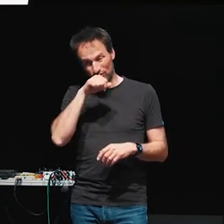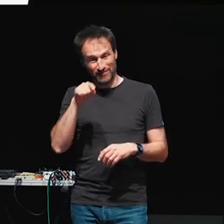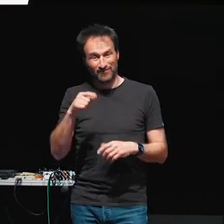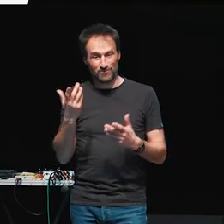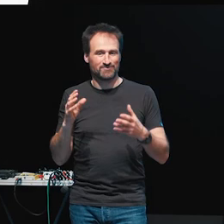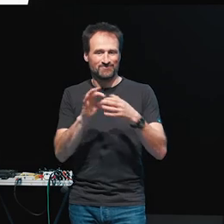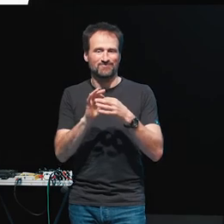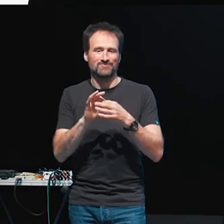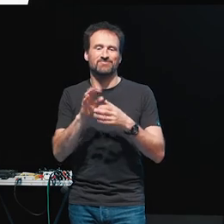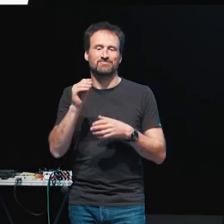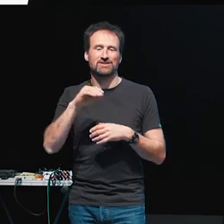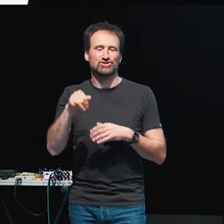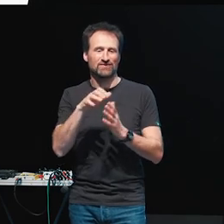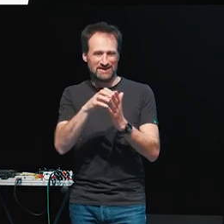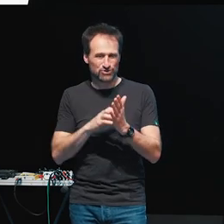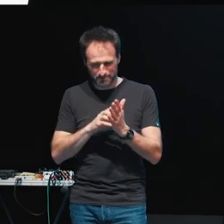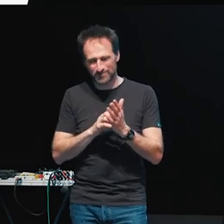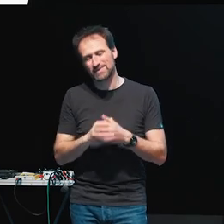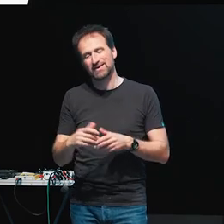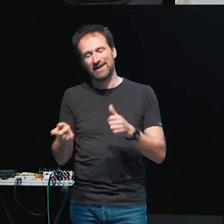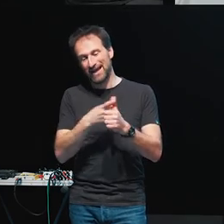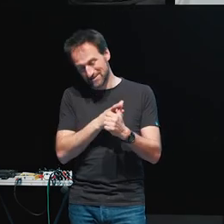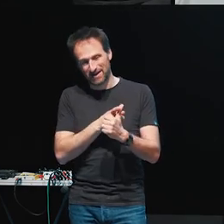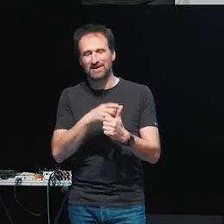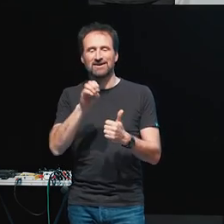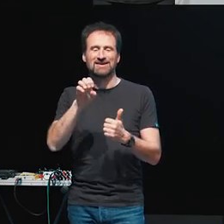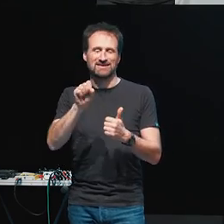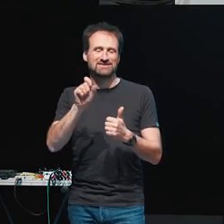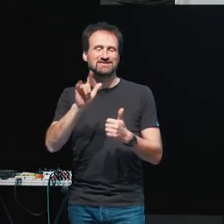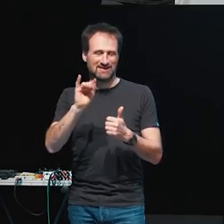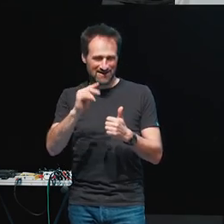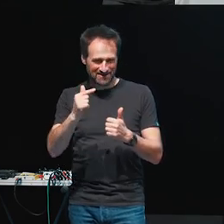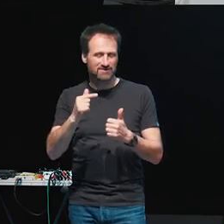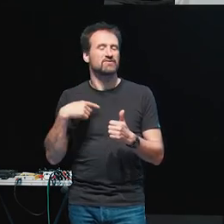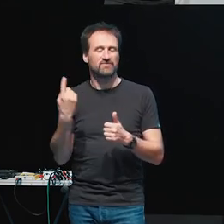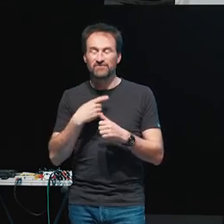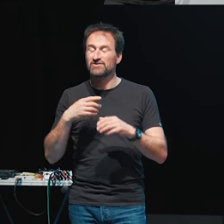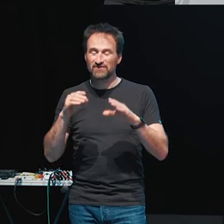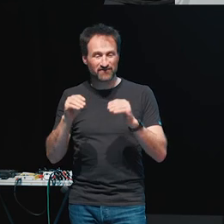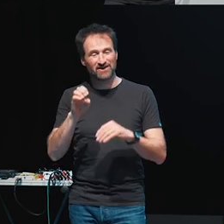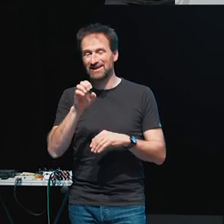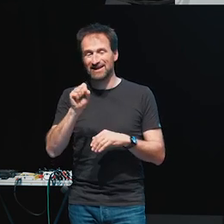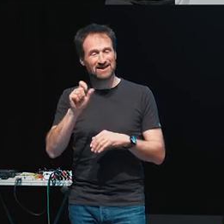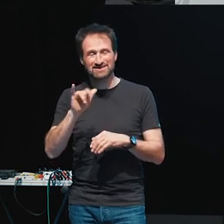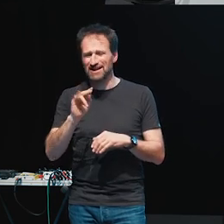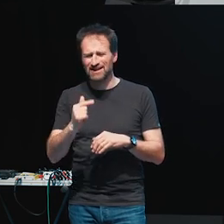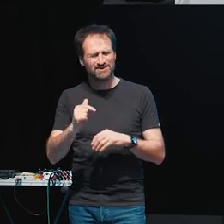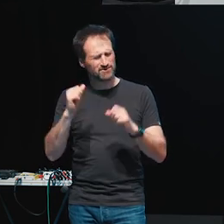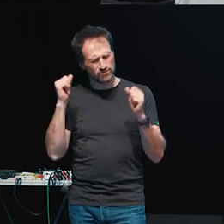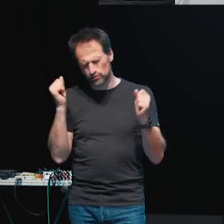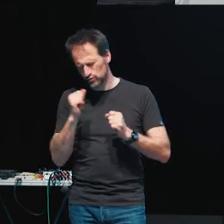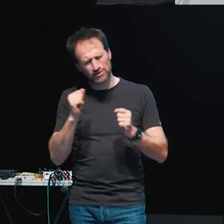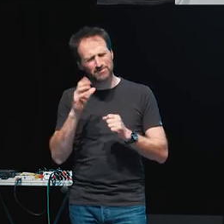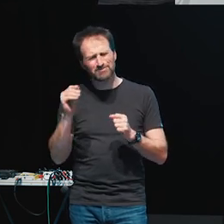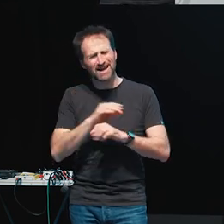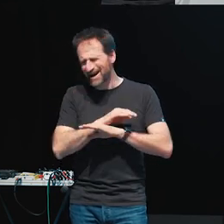JavaScript. First and foremost, of course, ESLint. We are abusing ESLint a lot. We are using absolutely